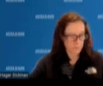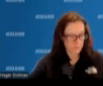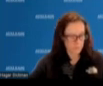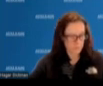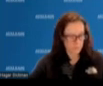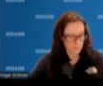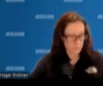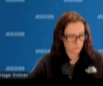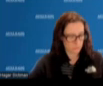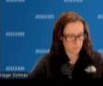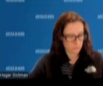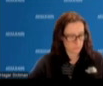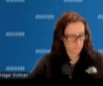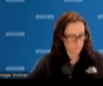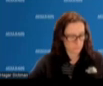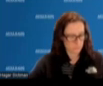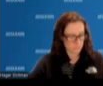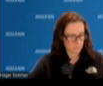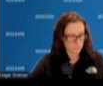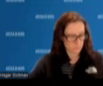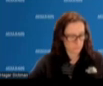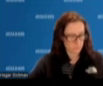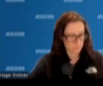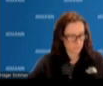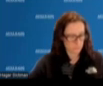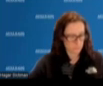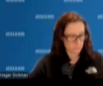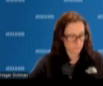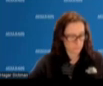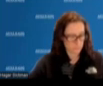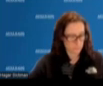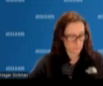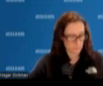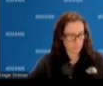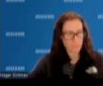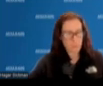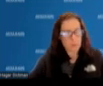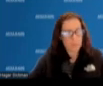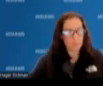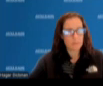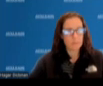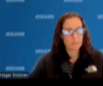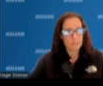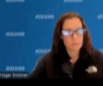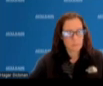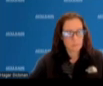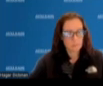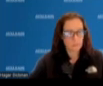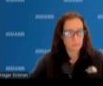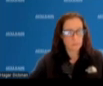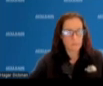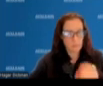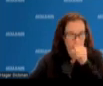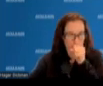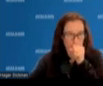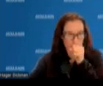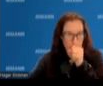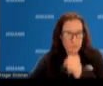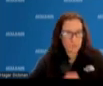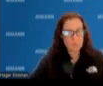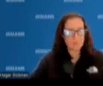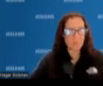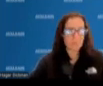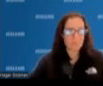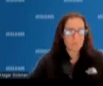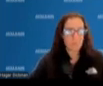spending nationwide. HCBS is often provided through waivers and helps older adults age in place. And